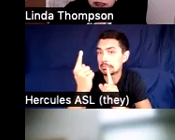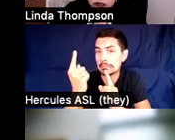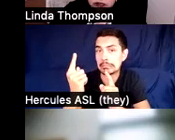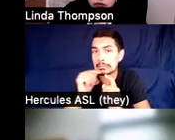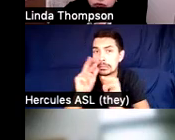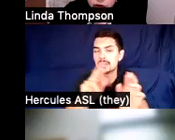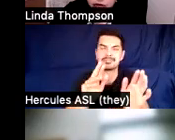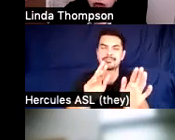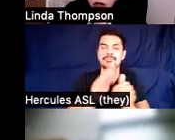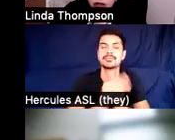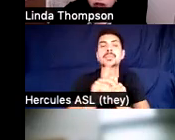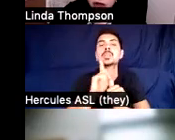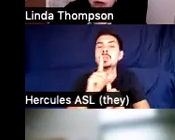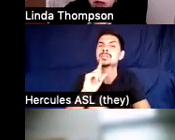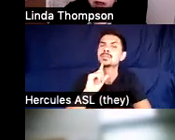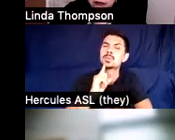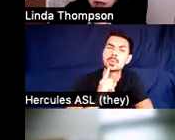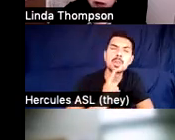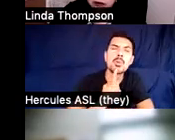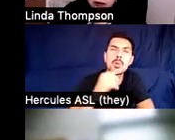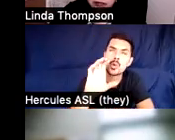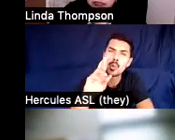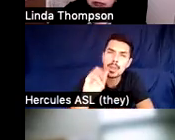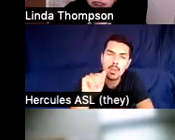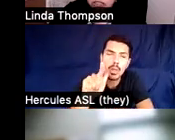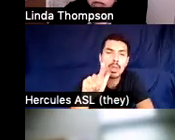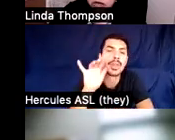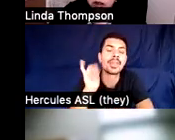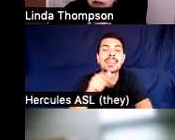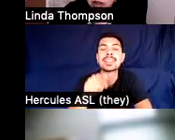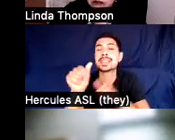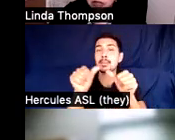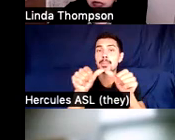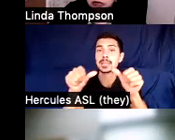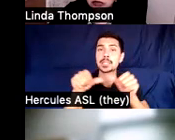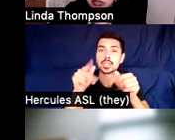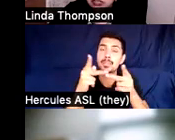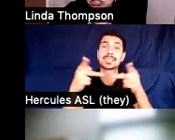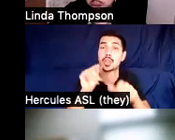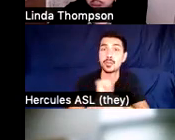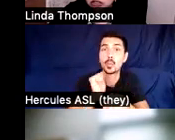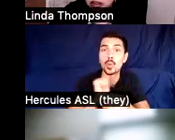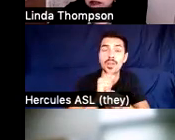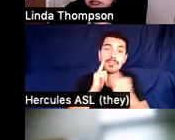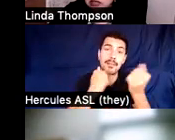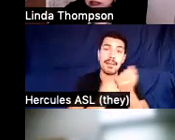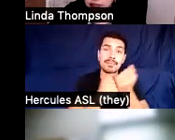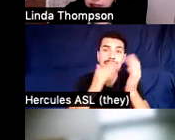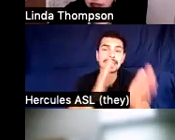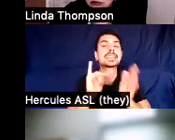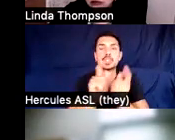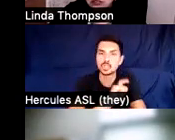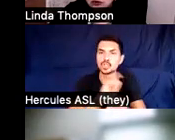It is critical that this position of advocate can change lives